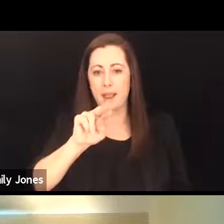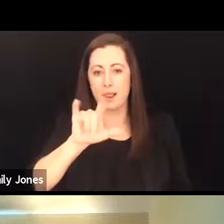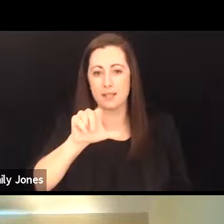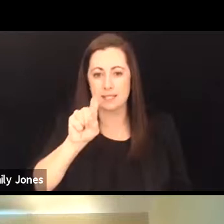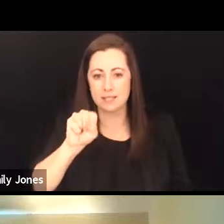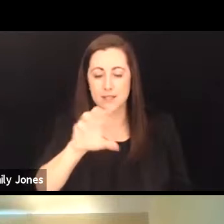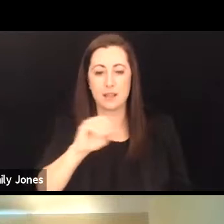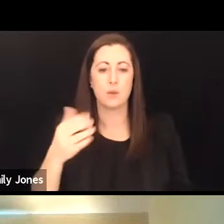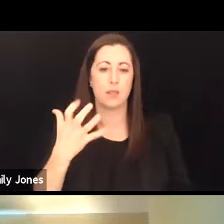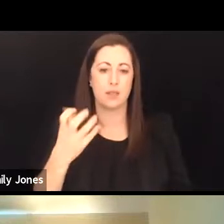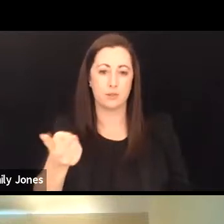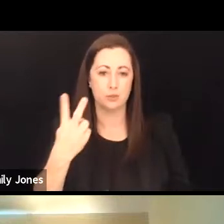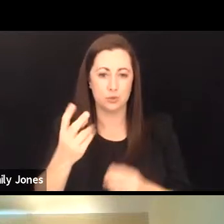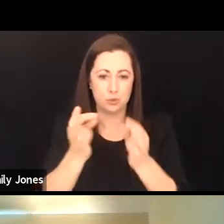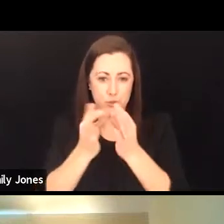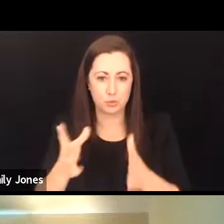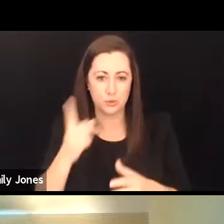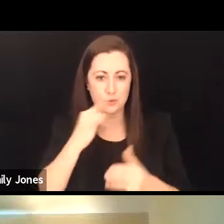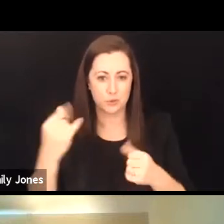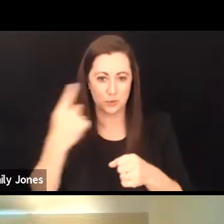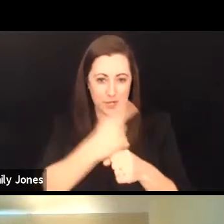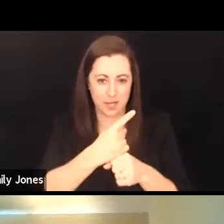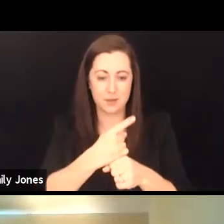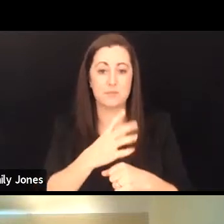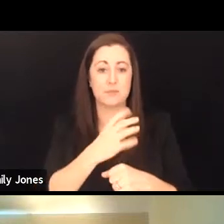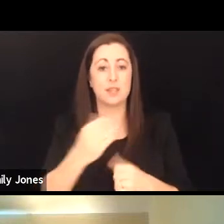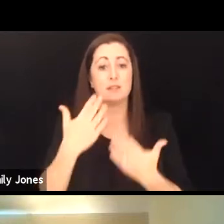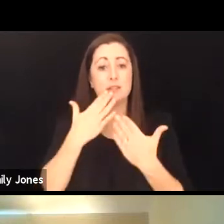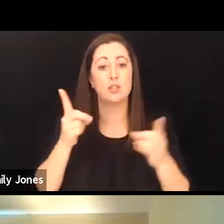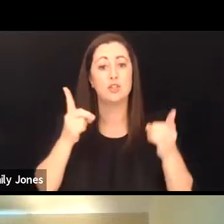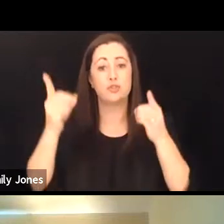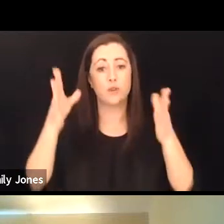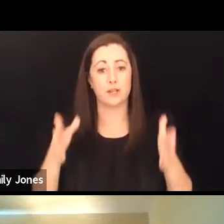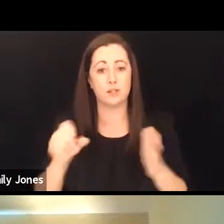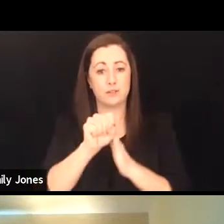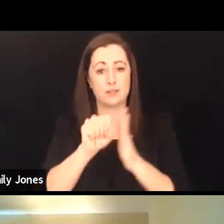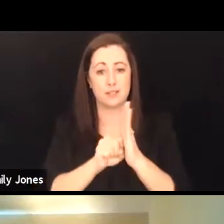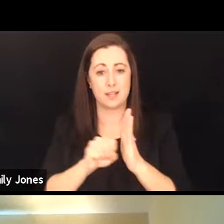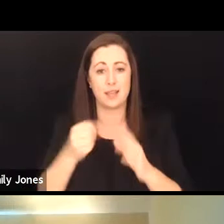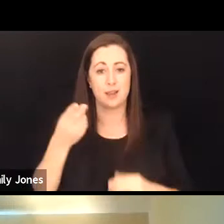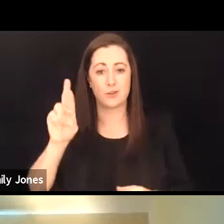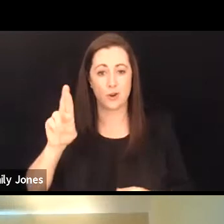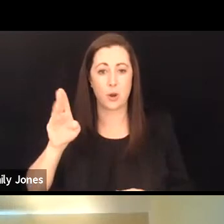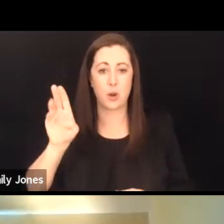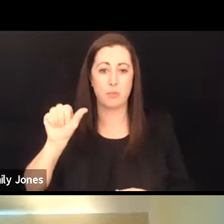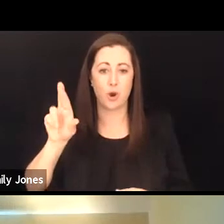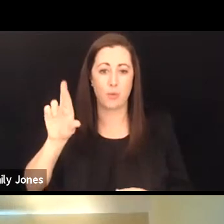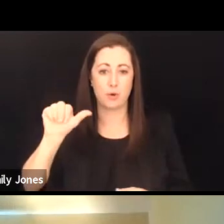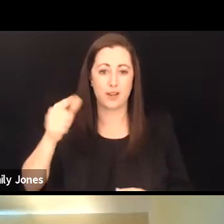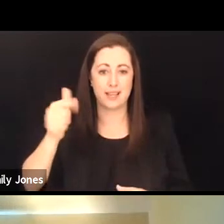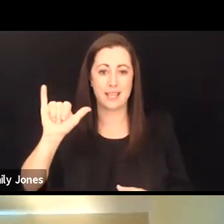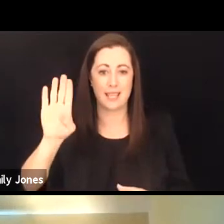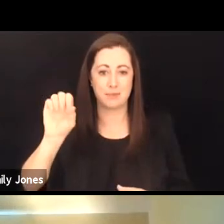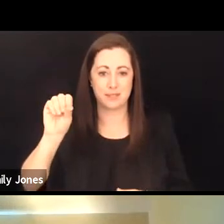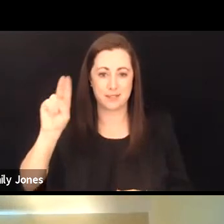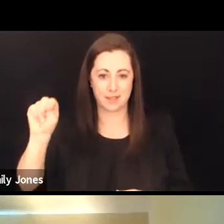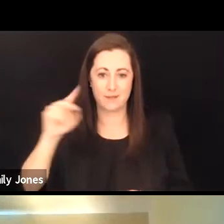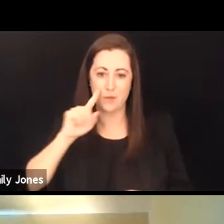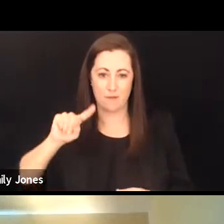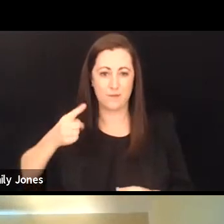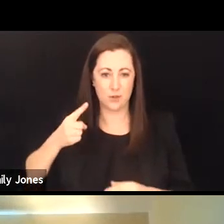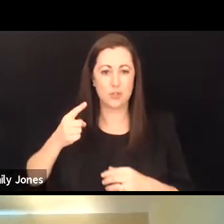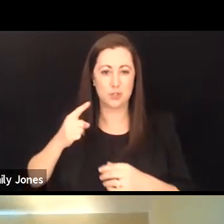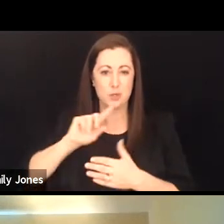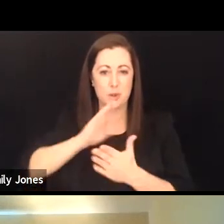our sign language interpreters today. Of course, want to thank Director of State Human Resources, Barbara Gibson, for being on in the first hour. And obviously,